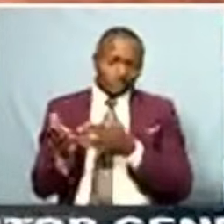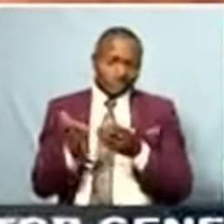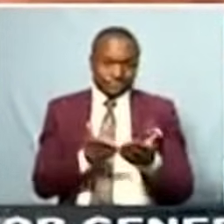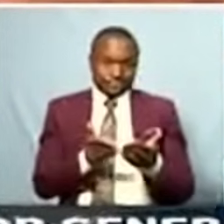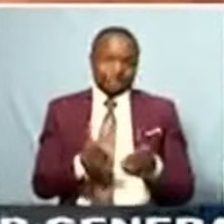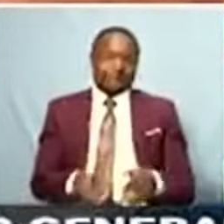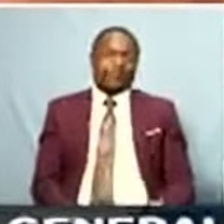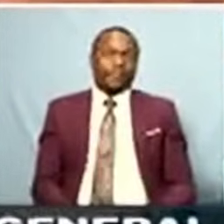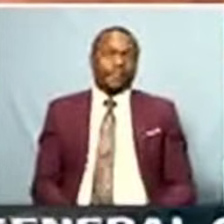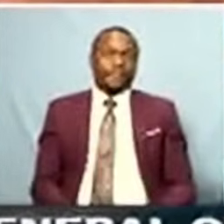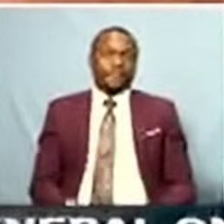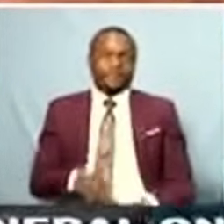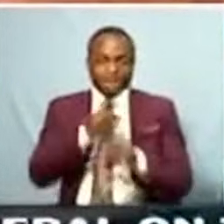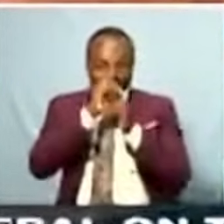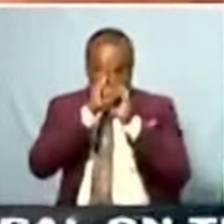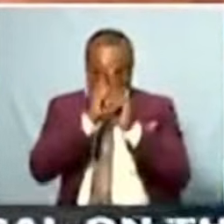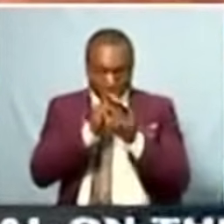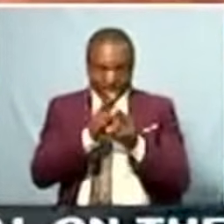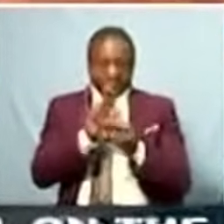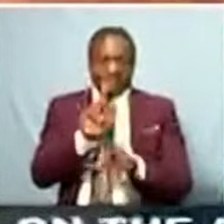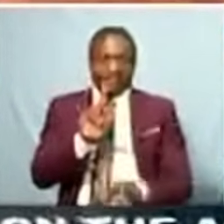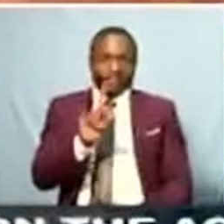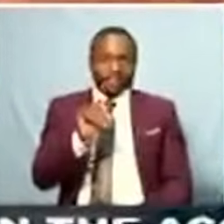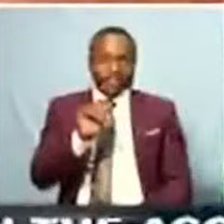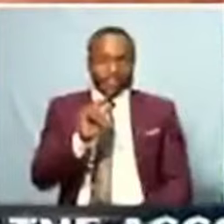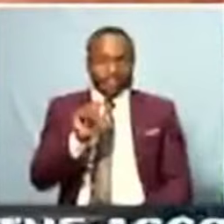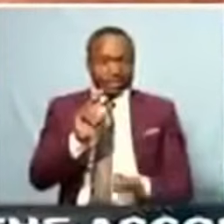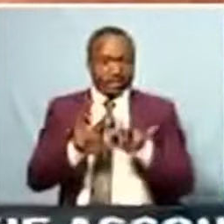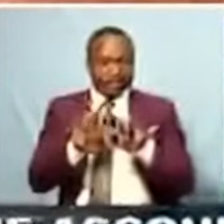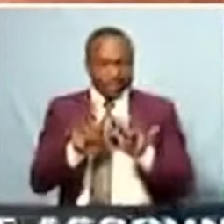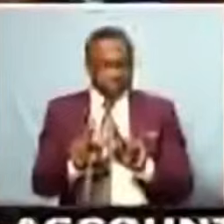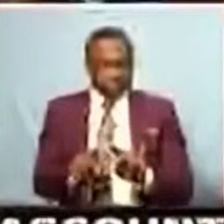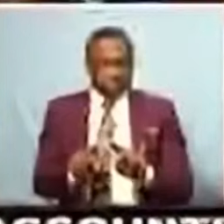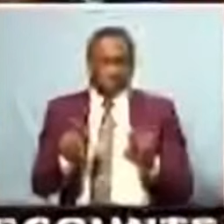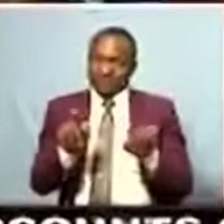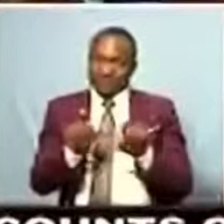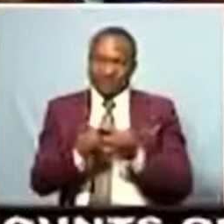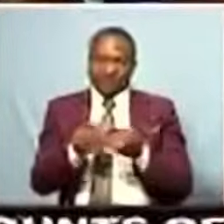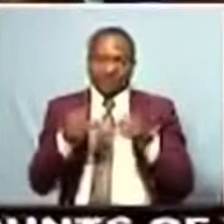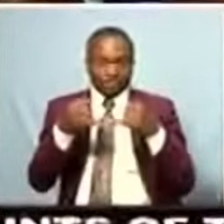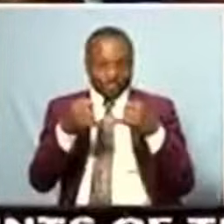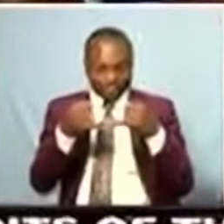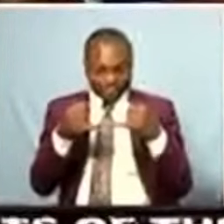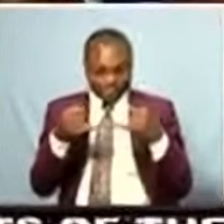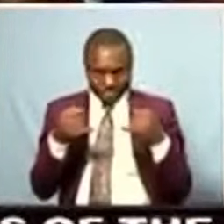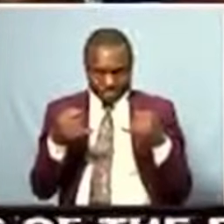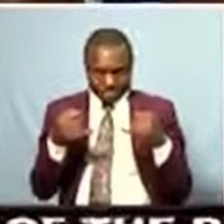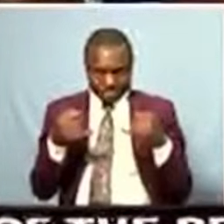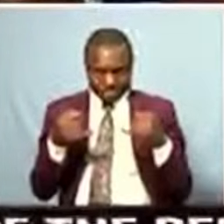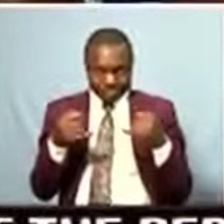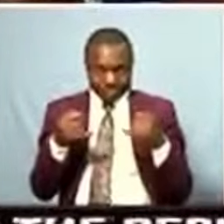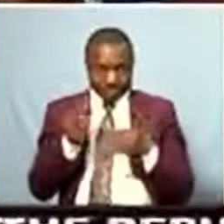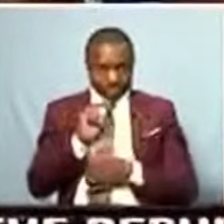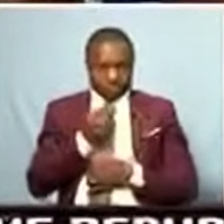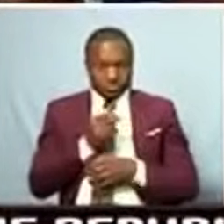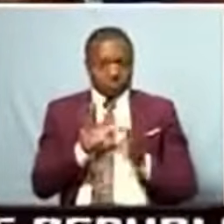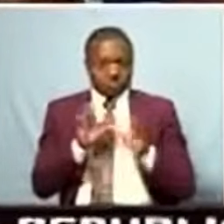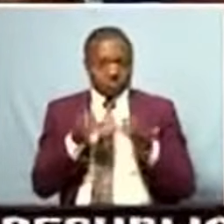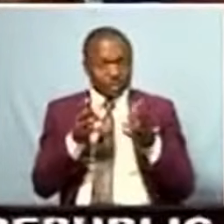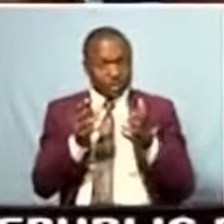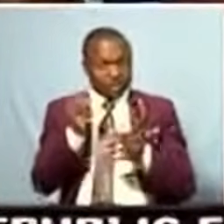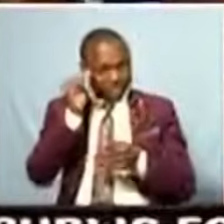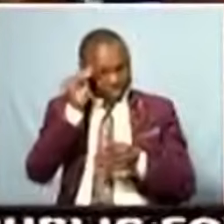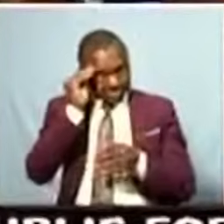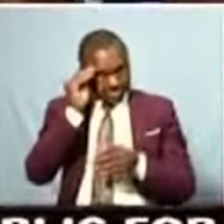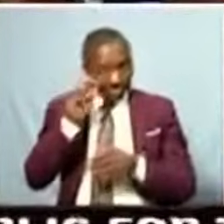basis. Honorable Daka. Chairman, I think it's in the same vein. We as a committee would want to find